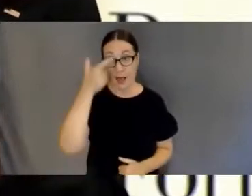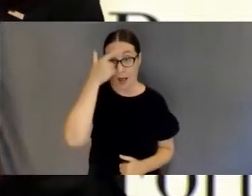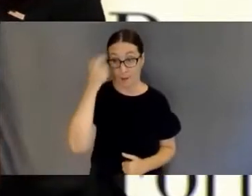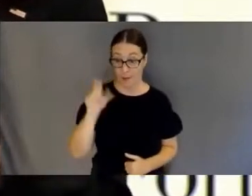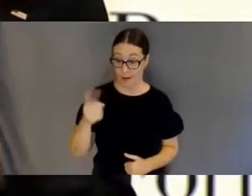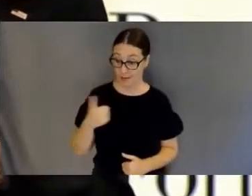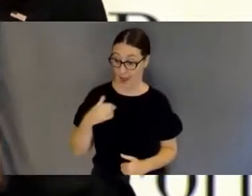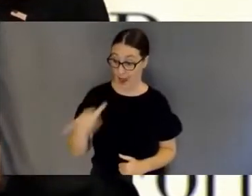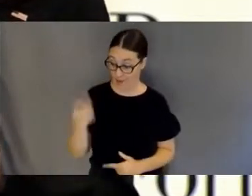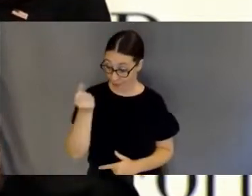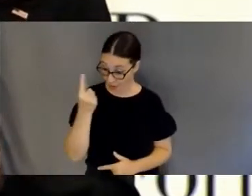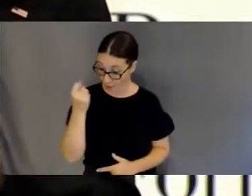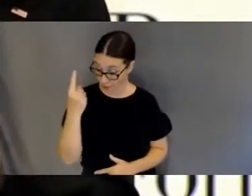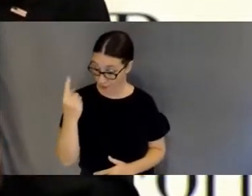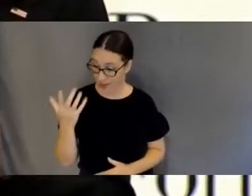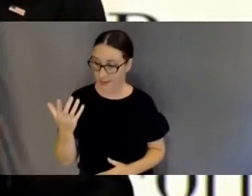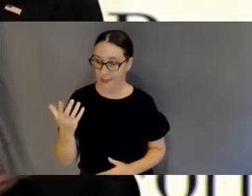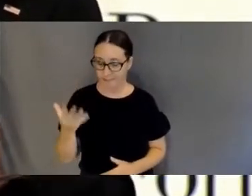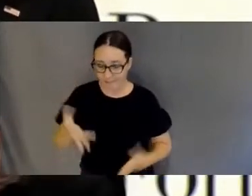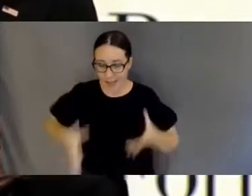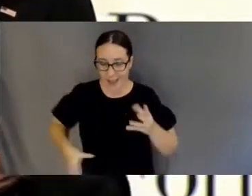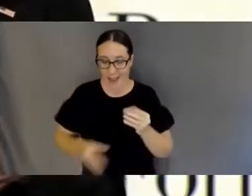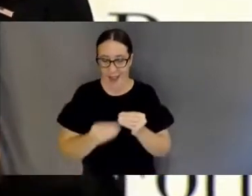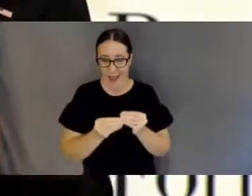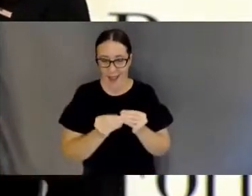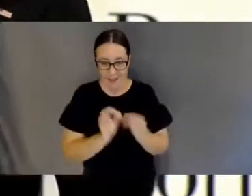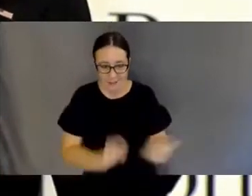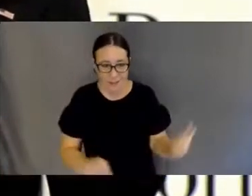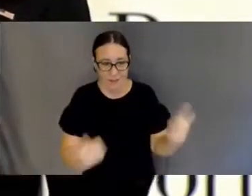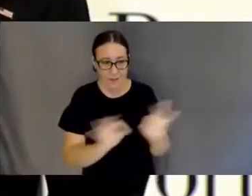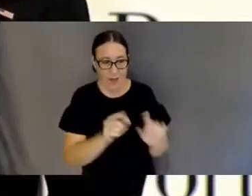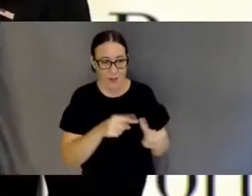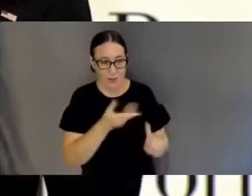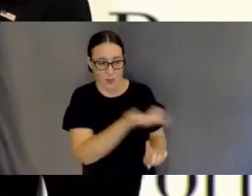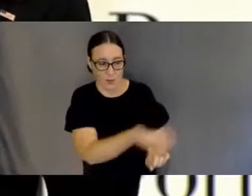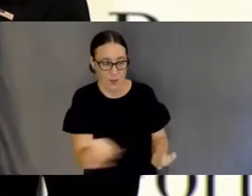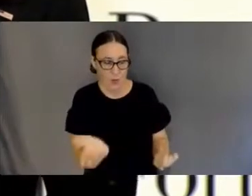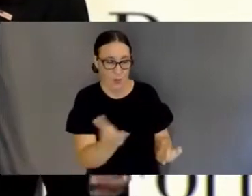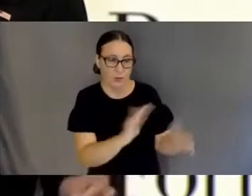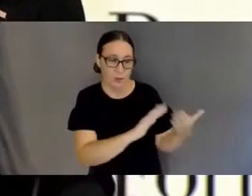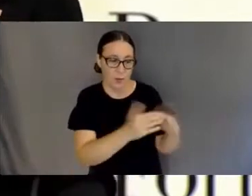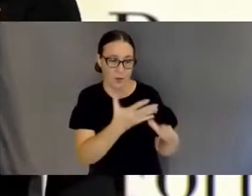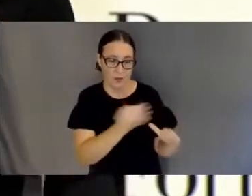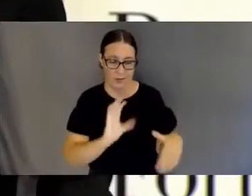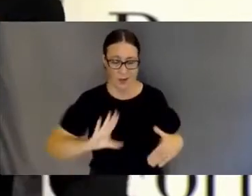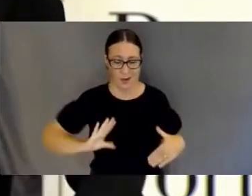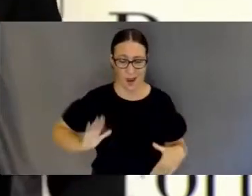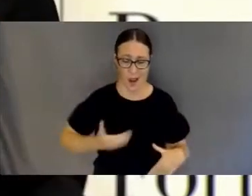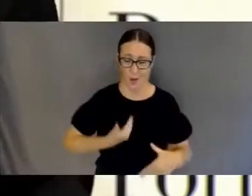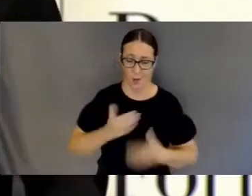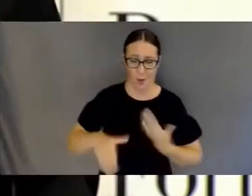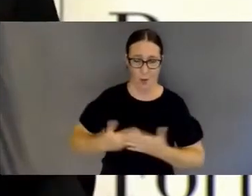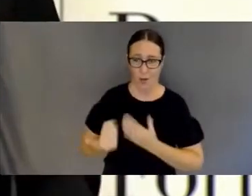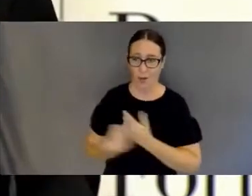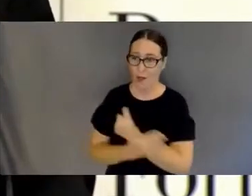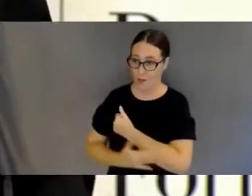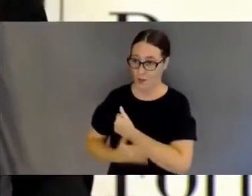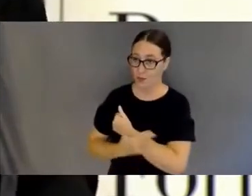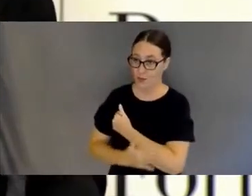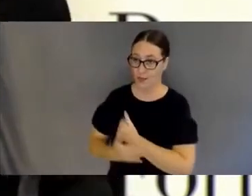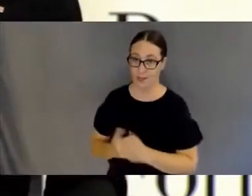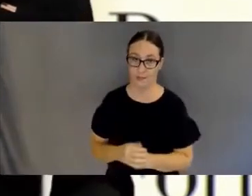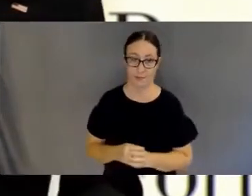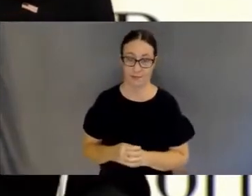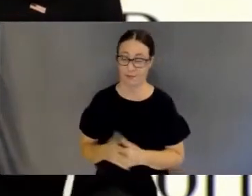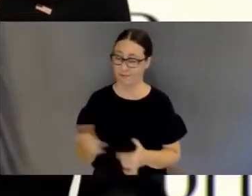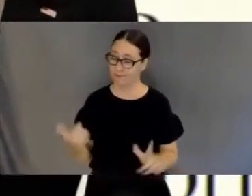add significant value to these communities and our entire country. So here's the bottom line.